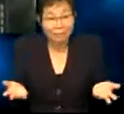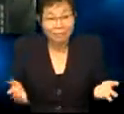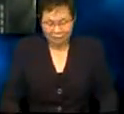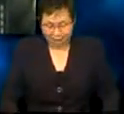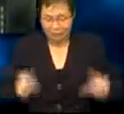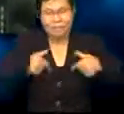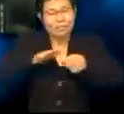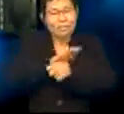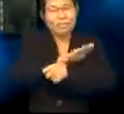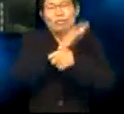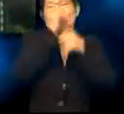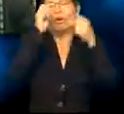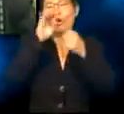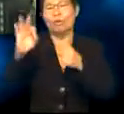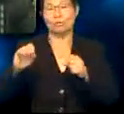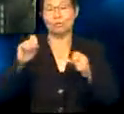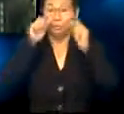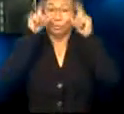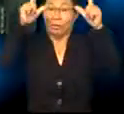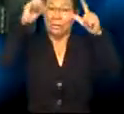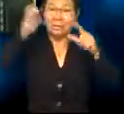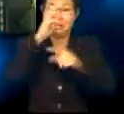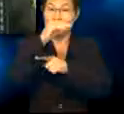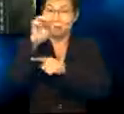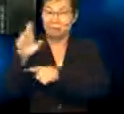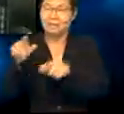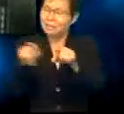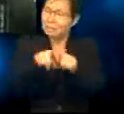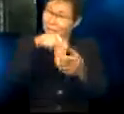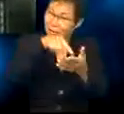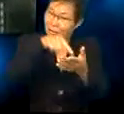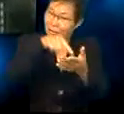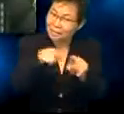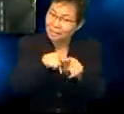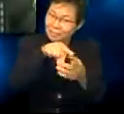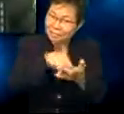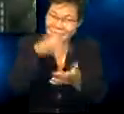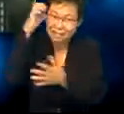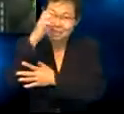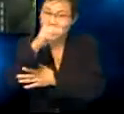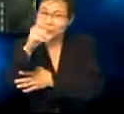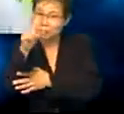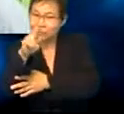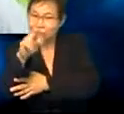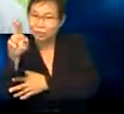Well, life is full of surprises in Chipmunso. It's like this in Chipmunso.